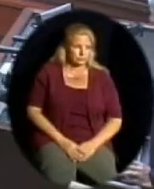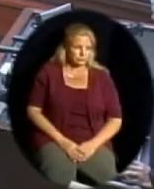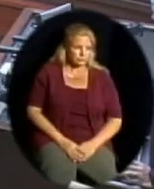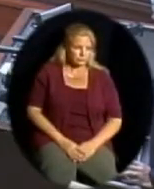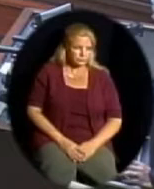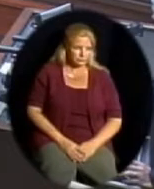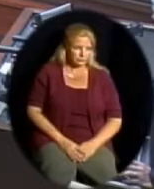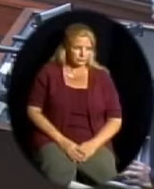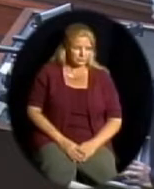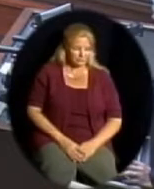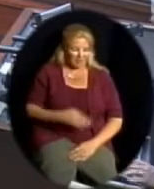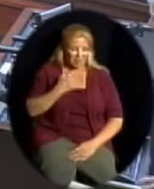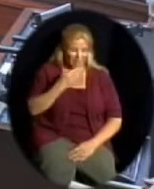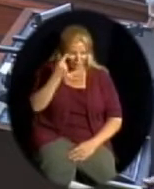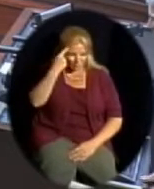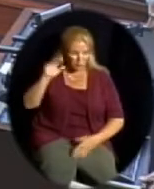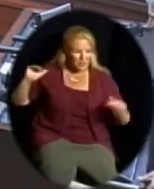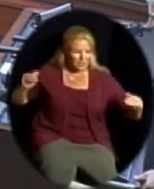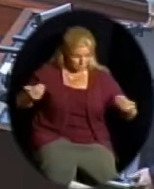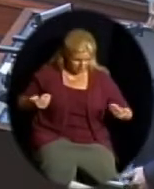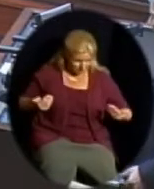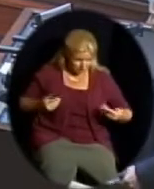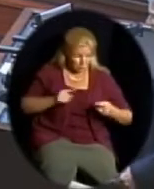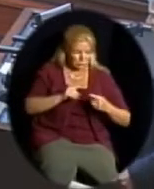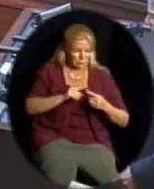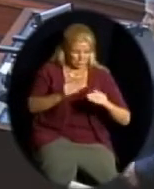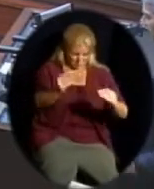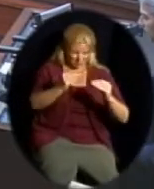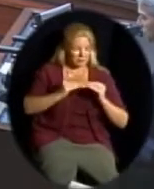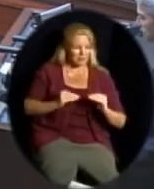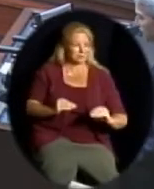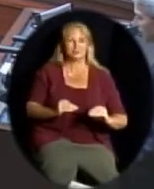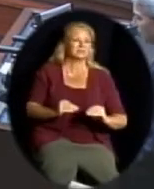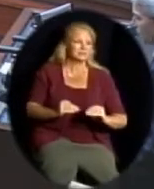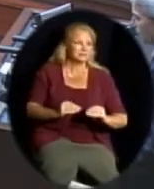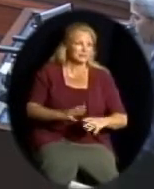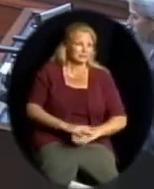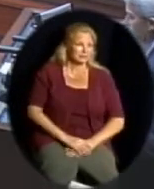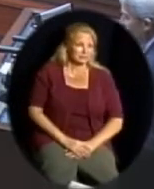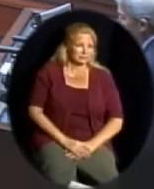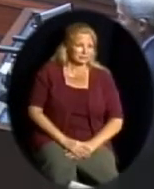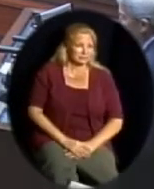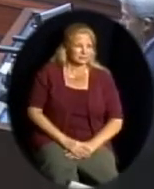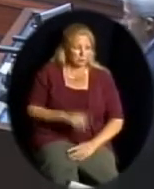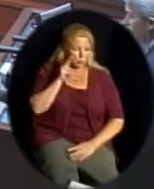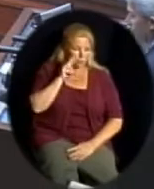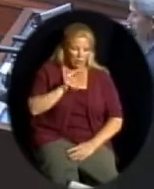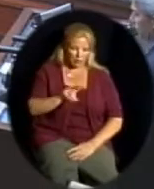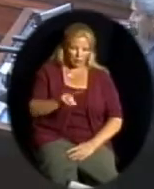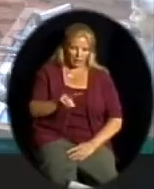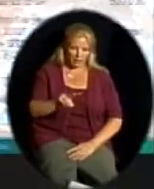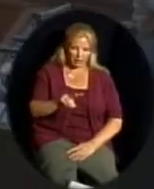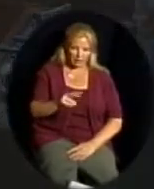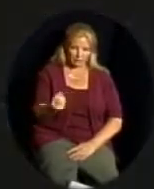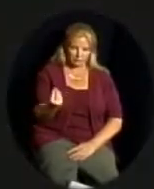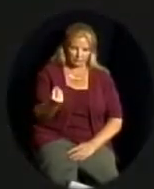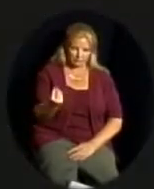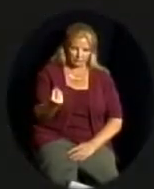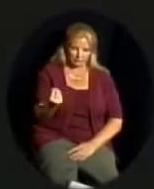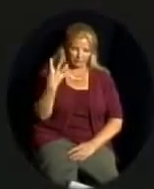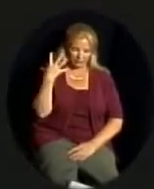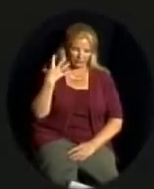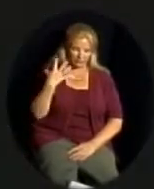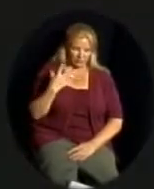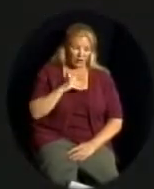Which is a great lead-in, thank you. So as we go to our next chart, what we're looking at here are the actual